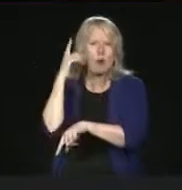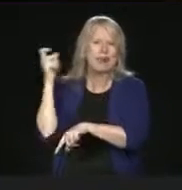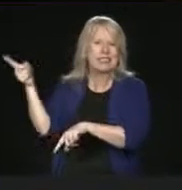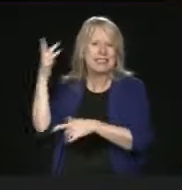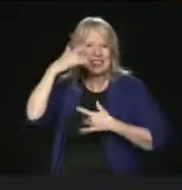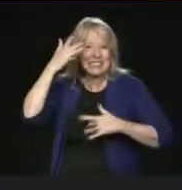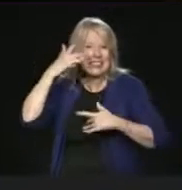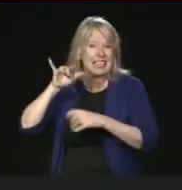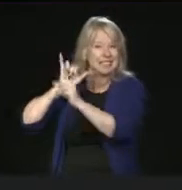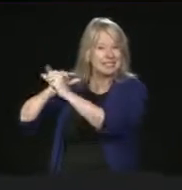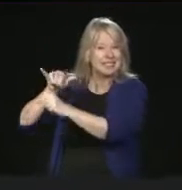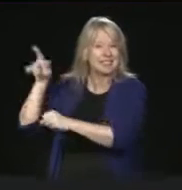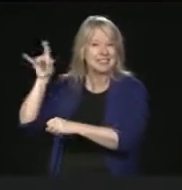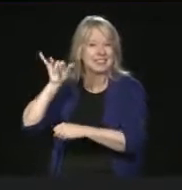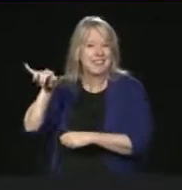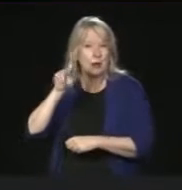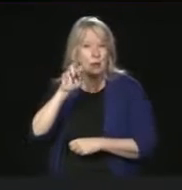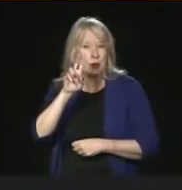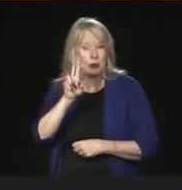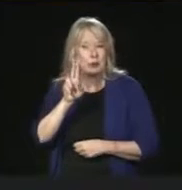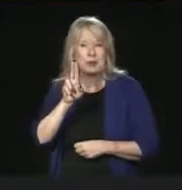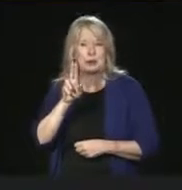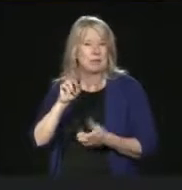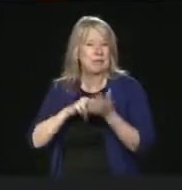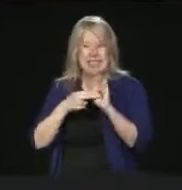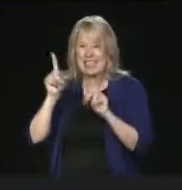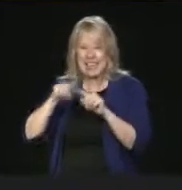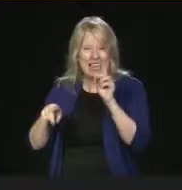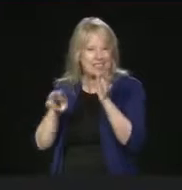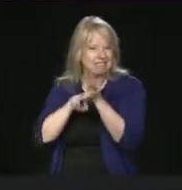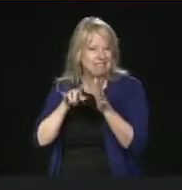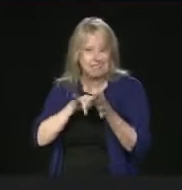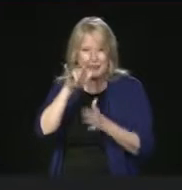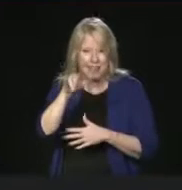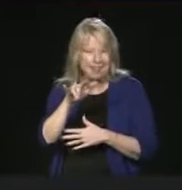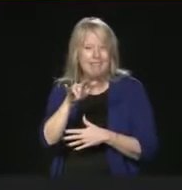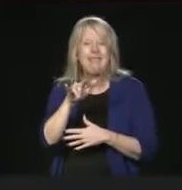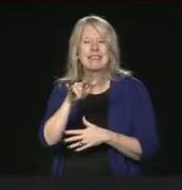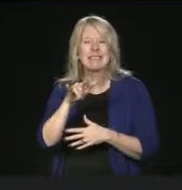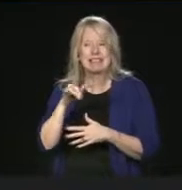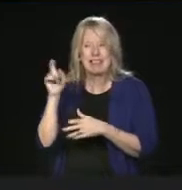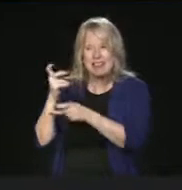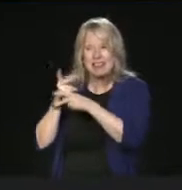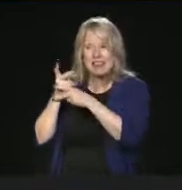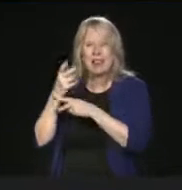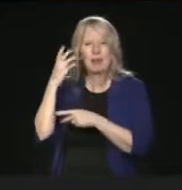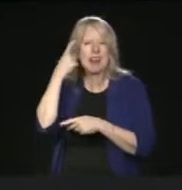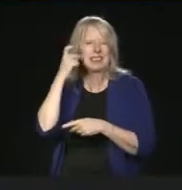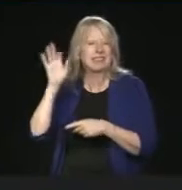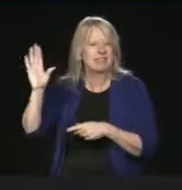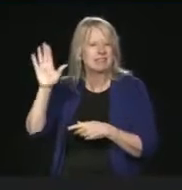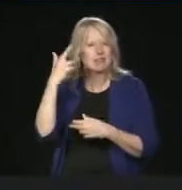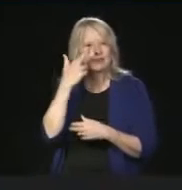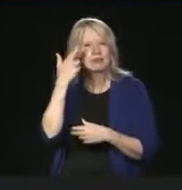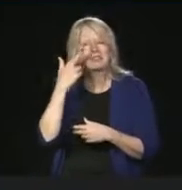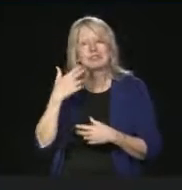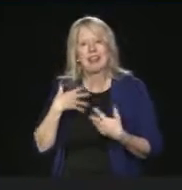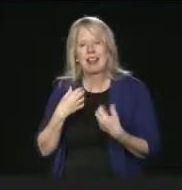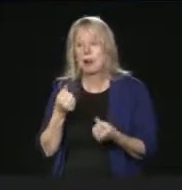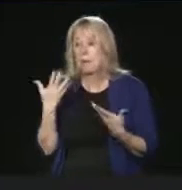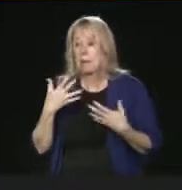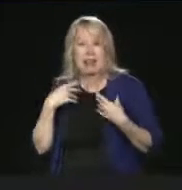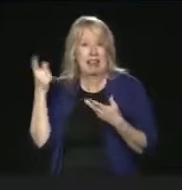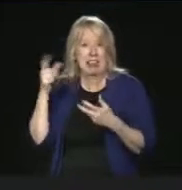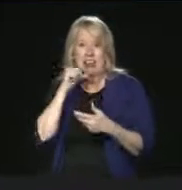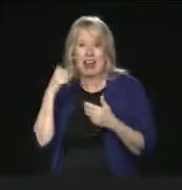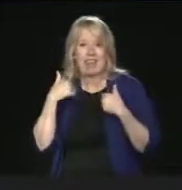flight and who are now in difficult conditions in remote places? What do